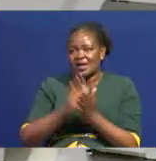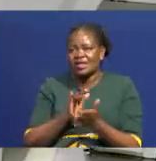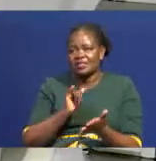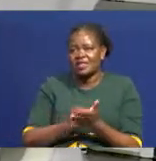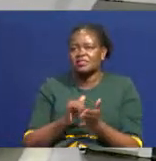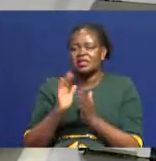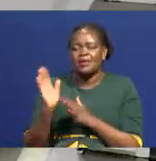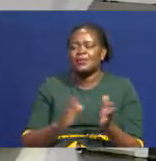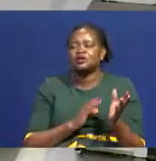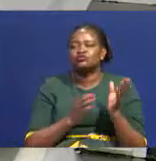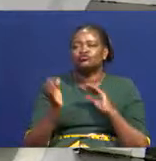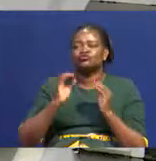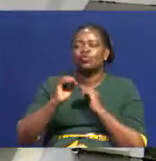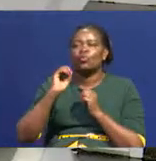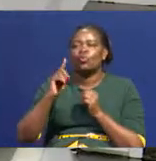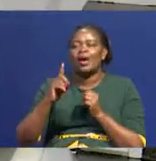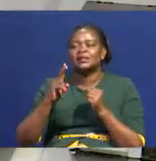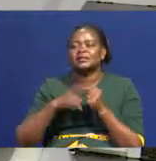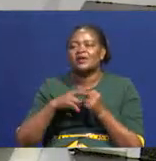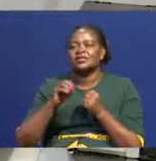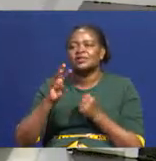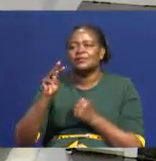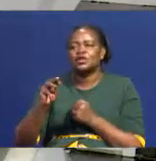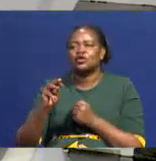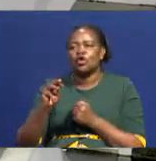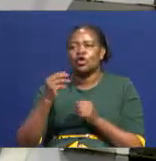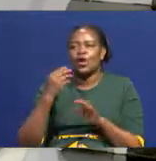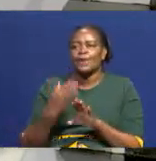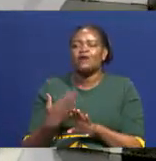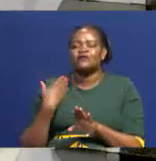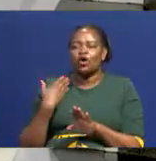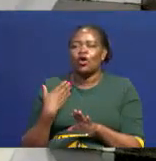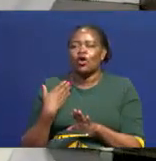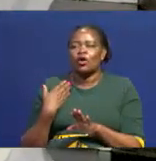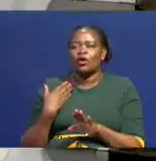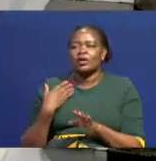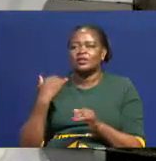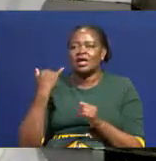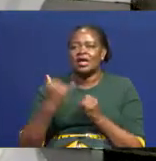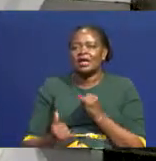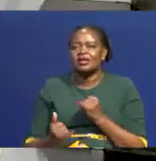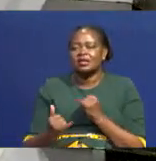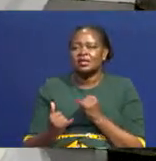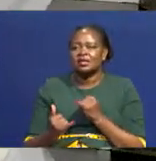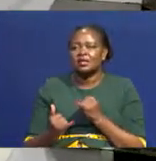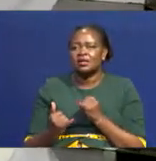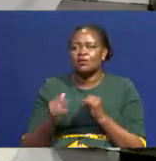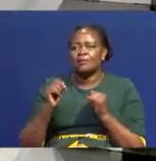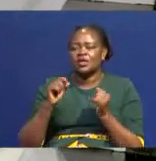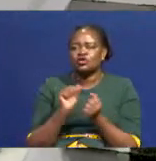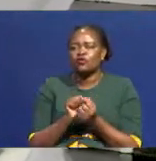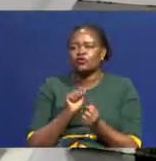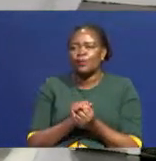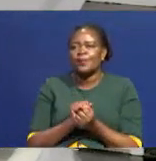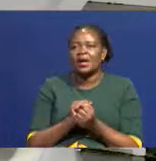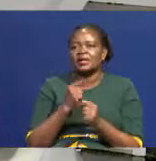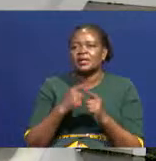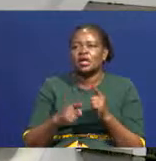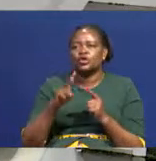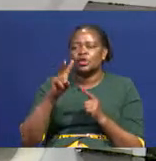intend to raise 170 million shillings before the end of